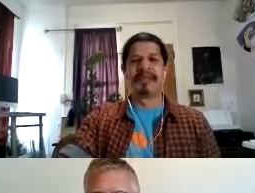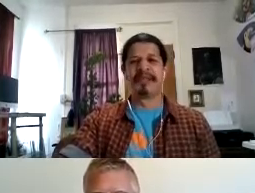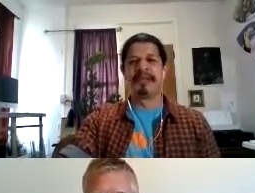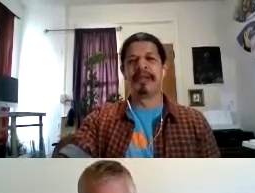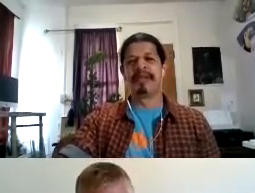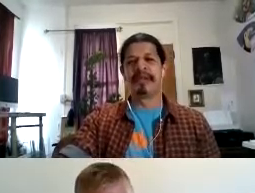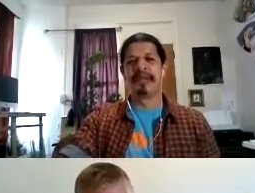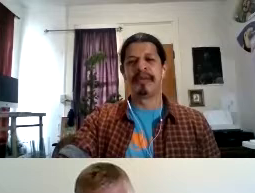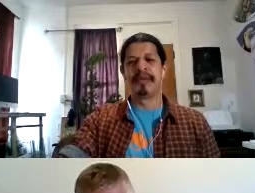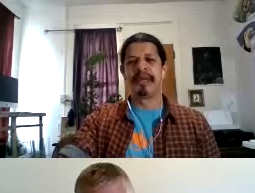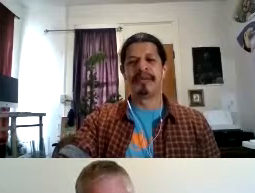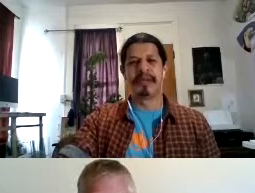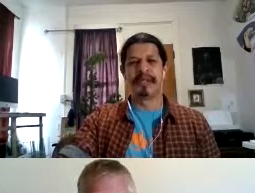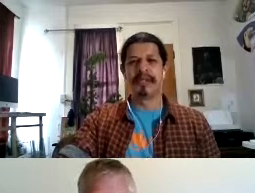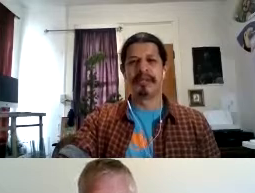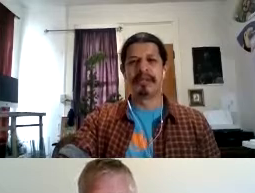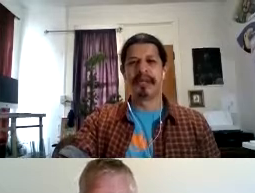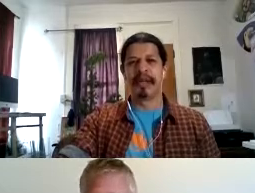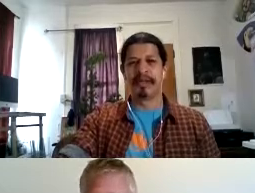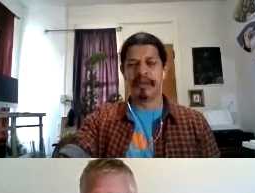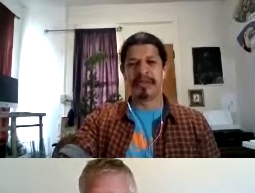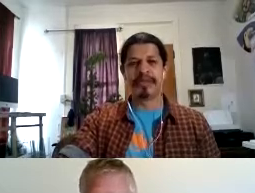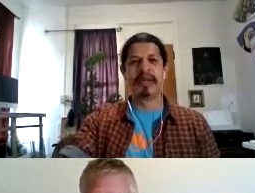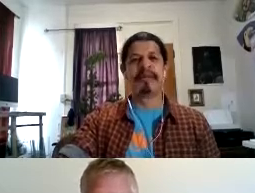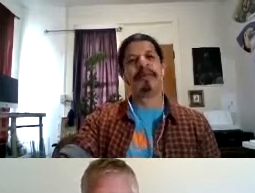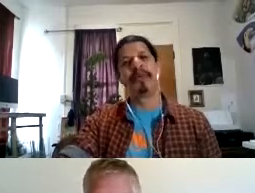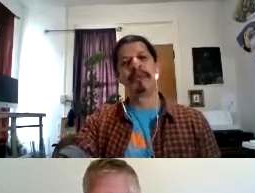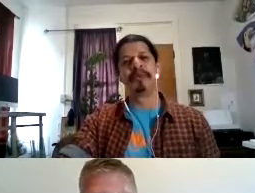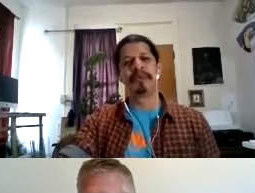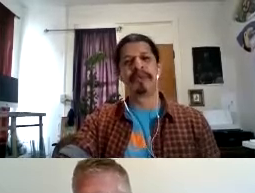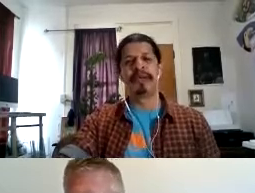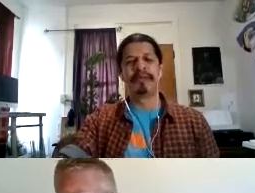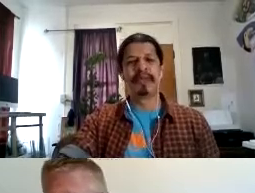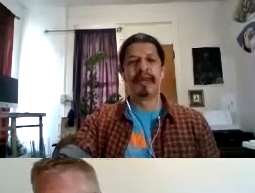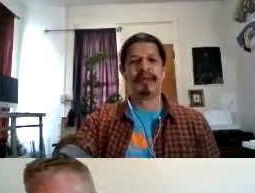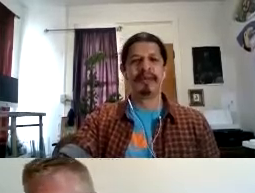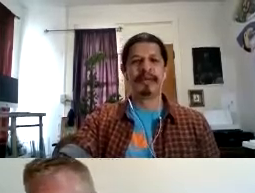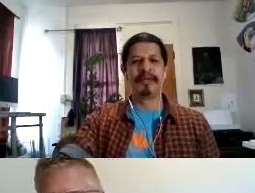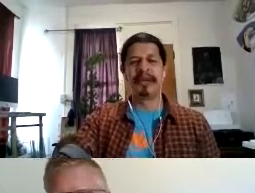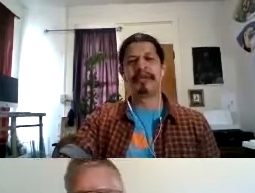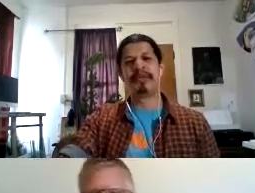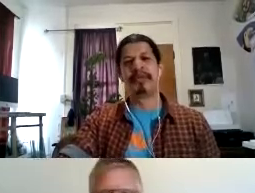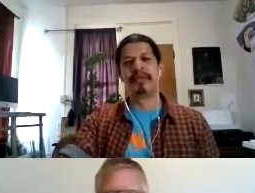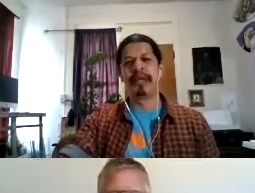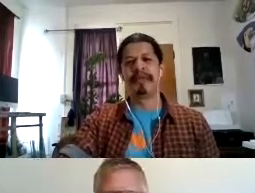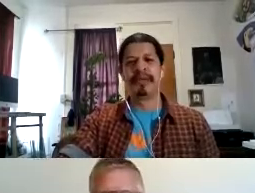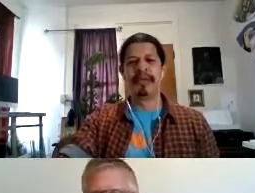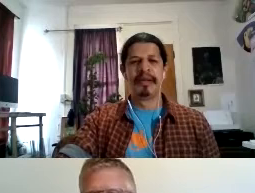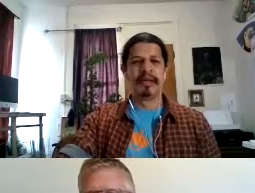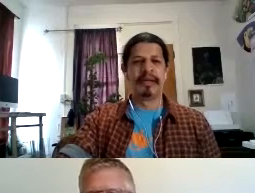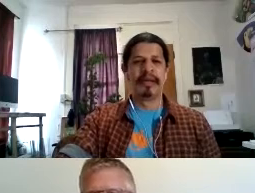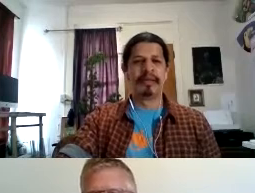yeah, so you'll have some time at the end of the presentation where you can ask questions. You'll have 2 minutes to talk. After you raise your hands, we'll call your